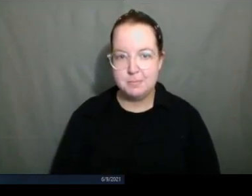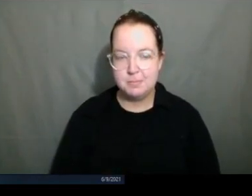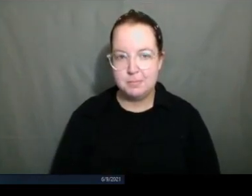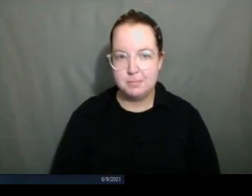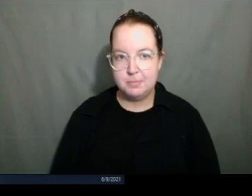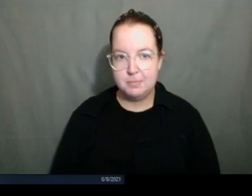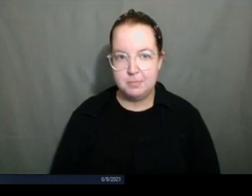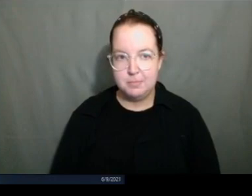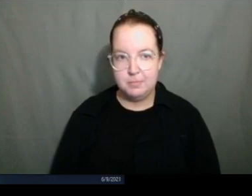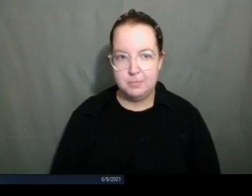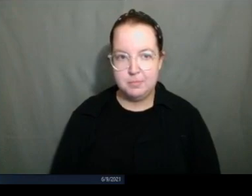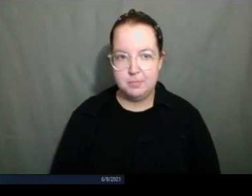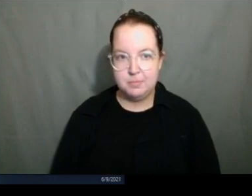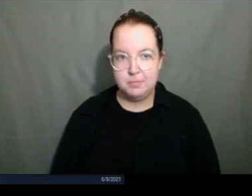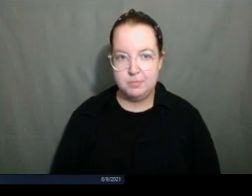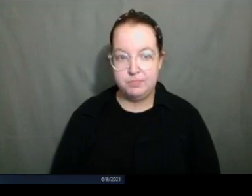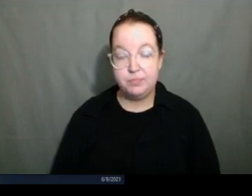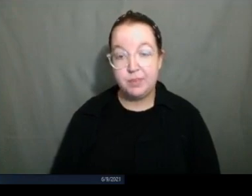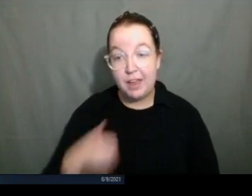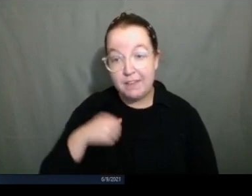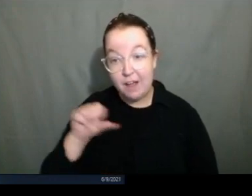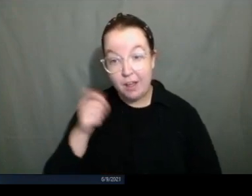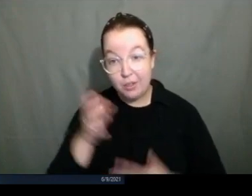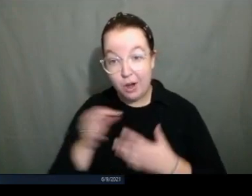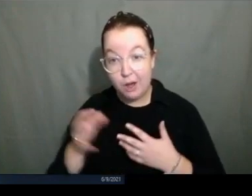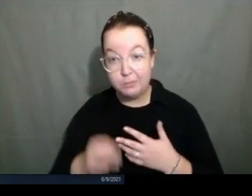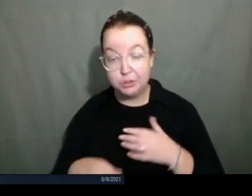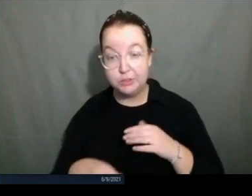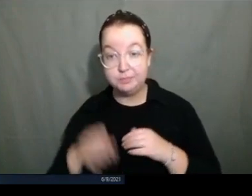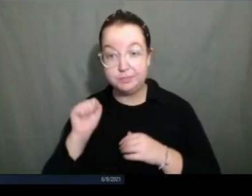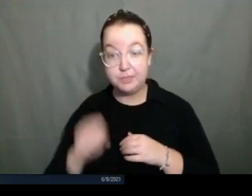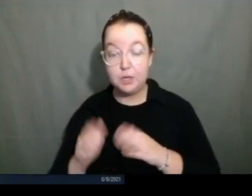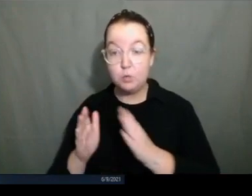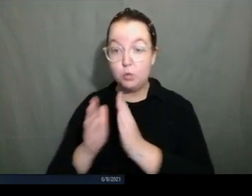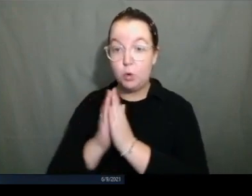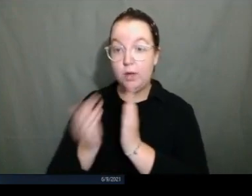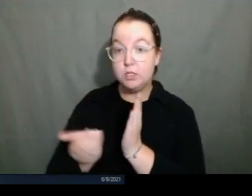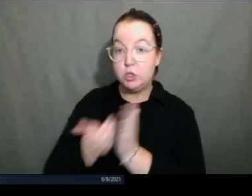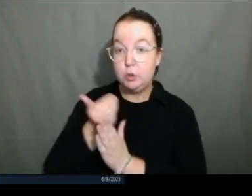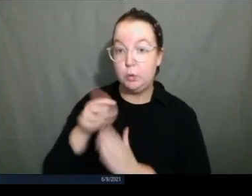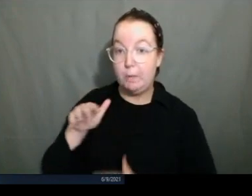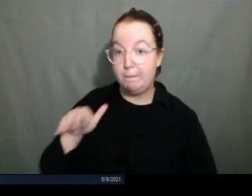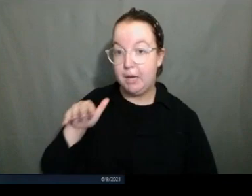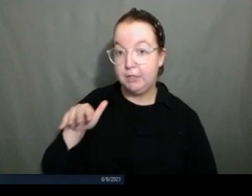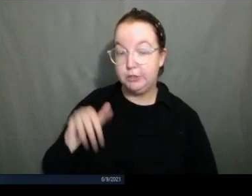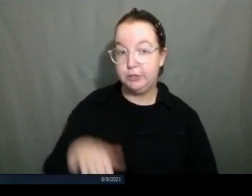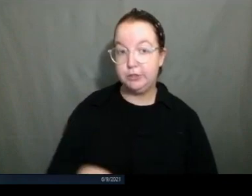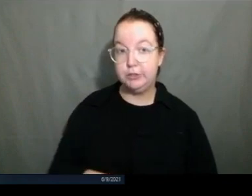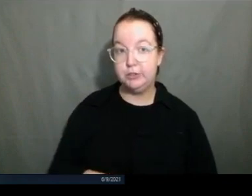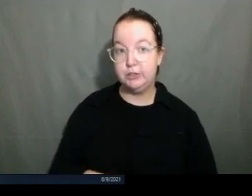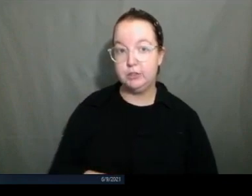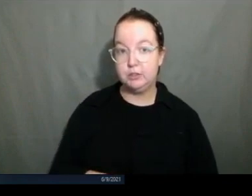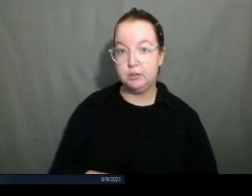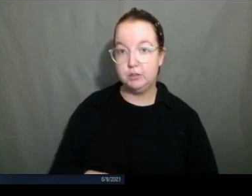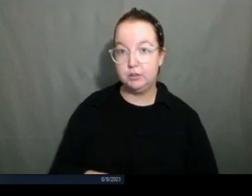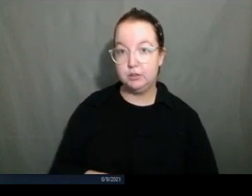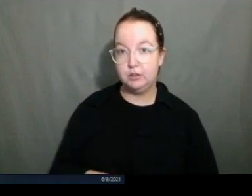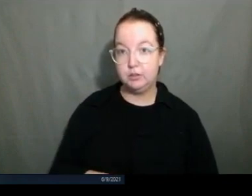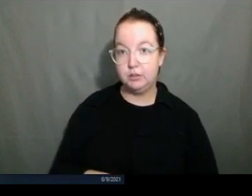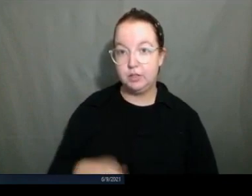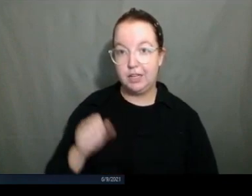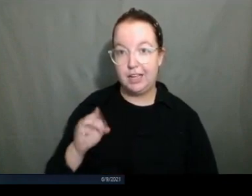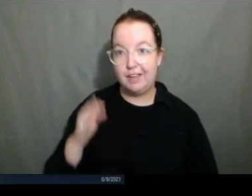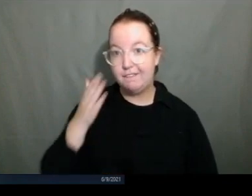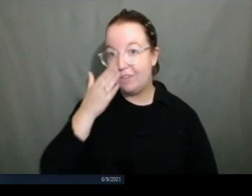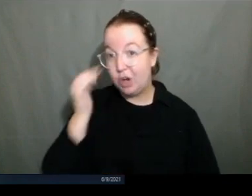If you can also add a punch change request just by clicking request new punch at the top of the time card. So if you forgot to punch the entire